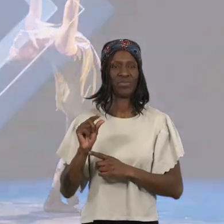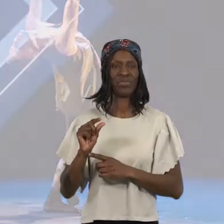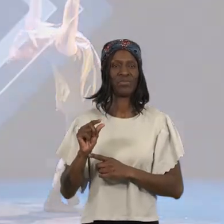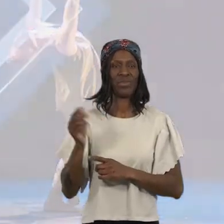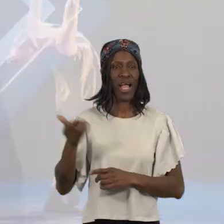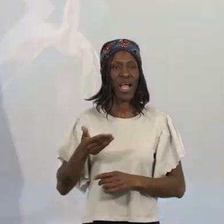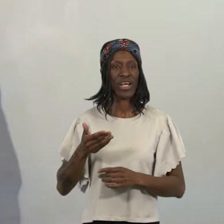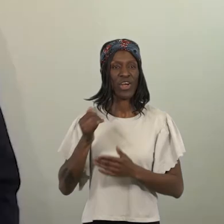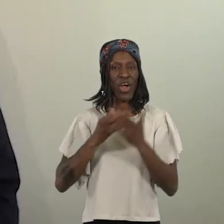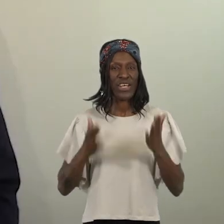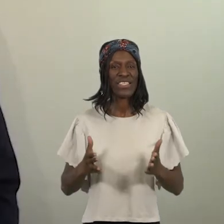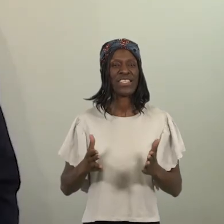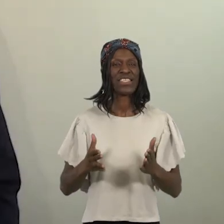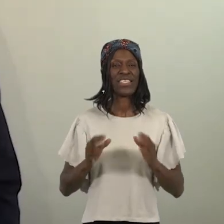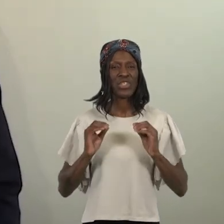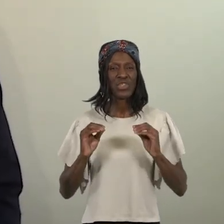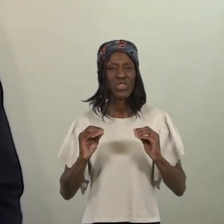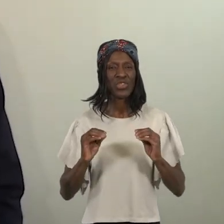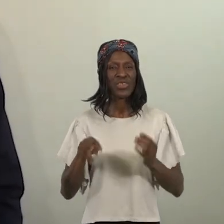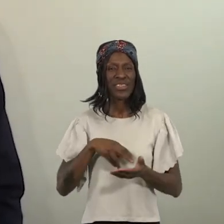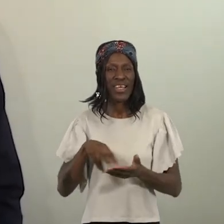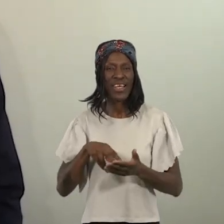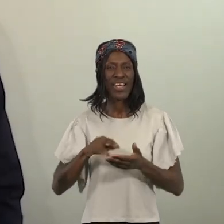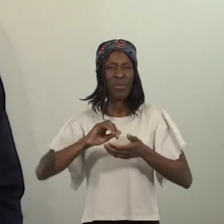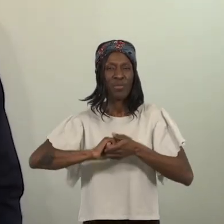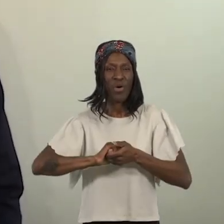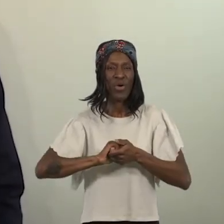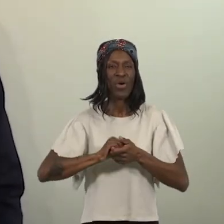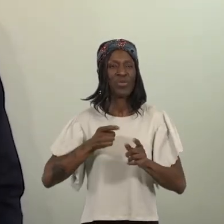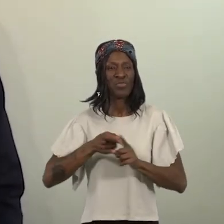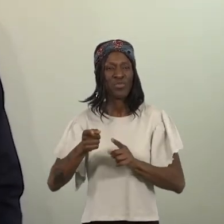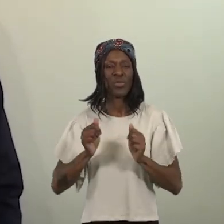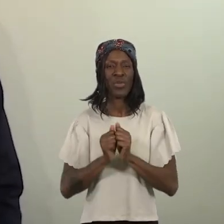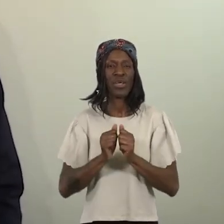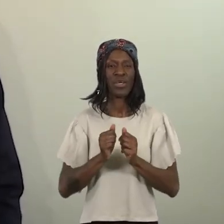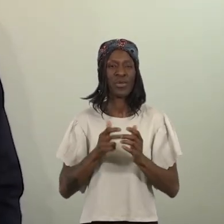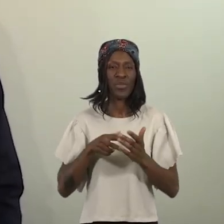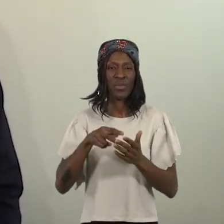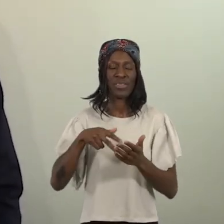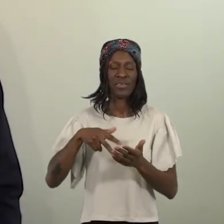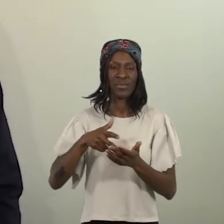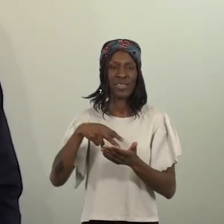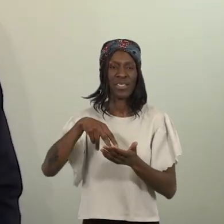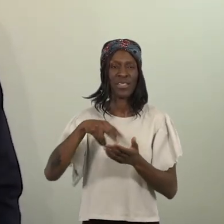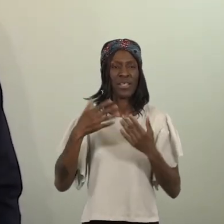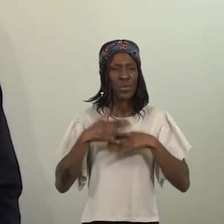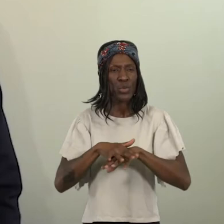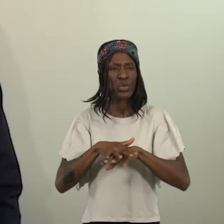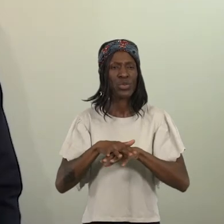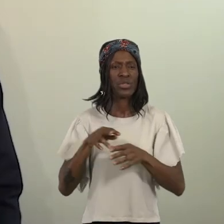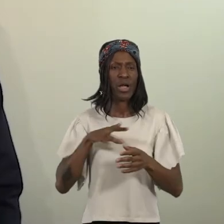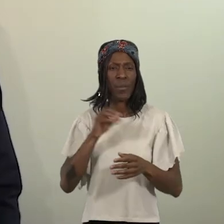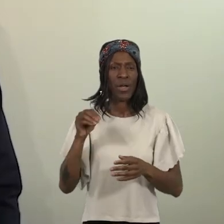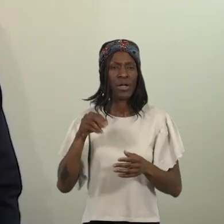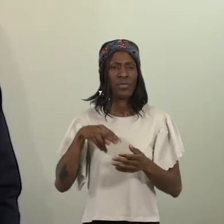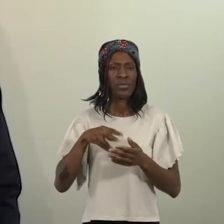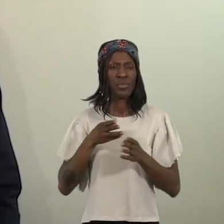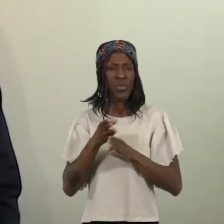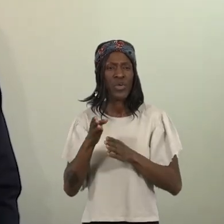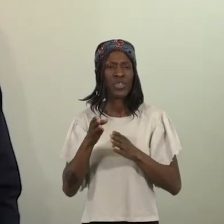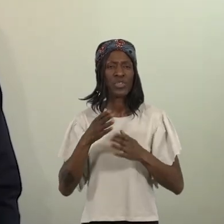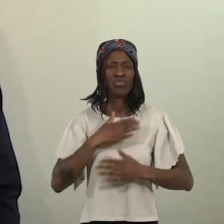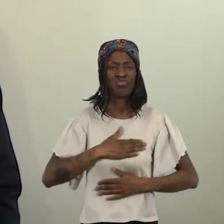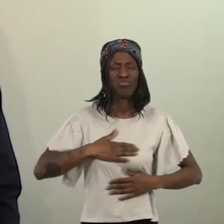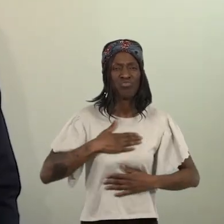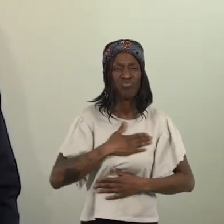Hi, my name is Jeffrey Dollar, and I'm a guest artist, teacher, and dance partner specialist with Propeller Dance, an integrated dance